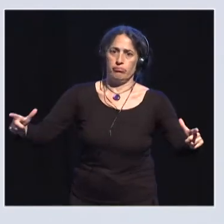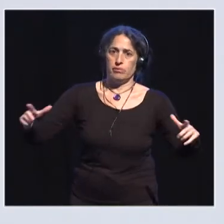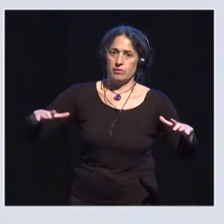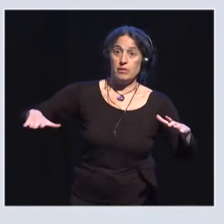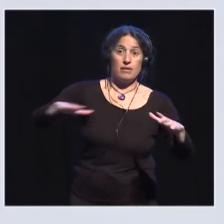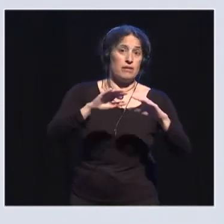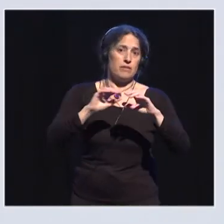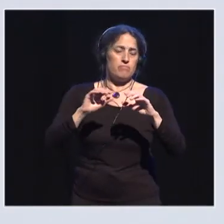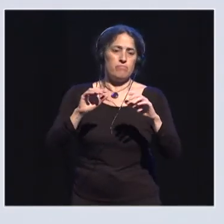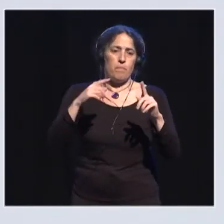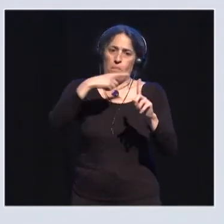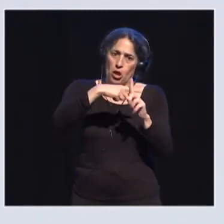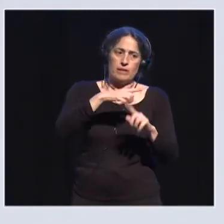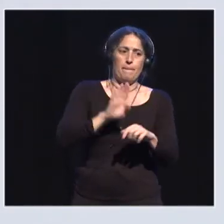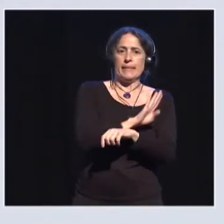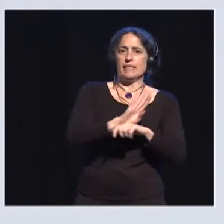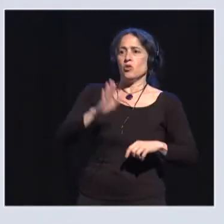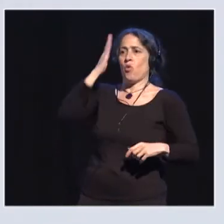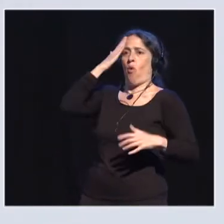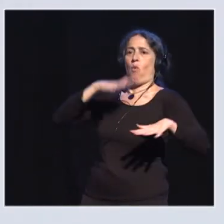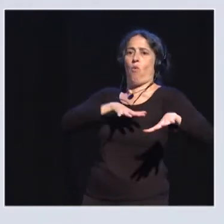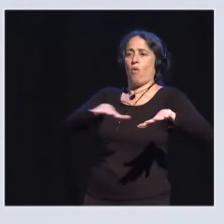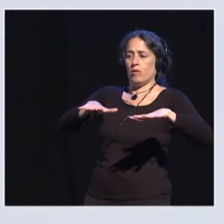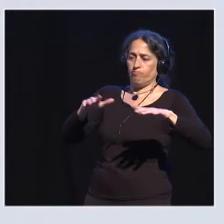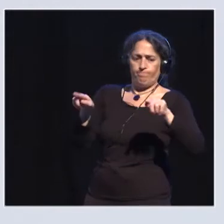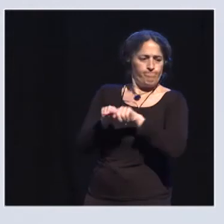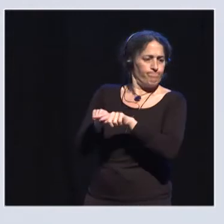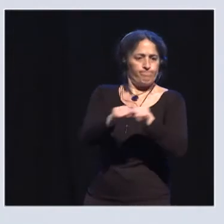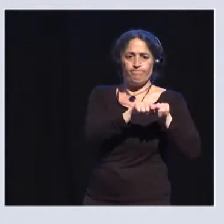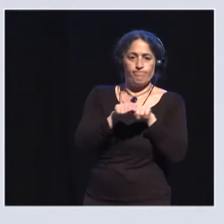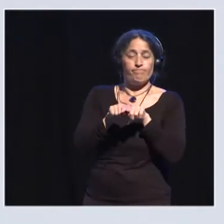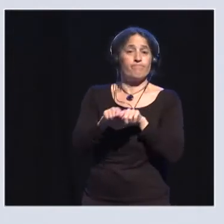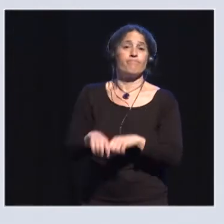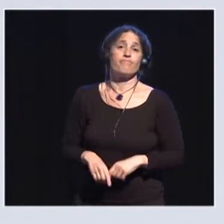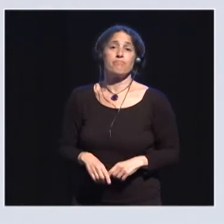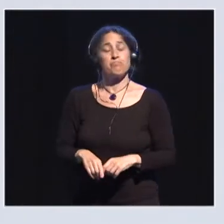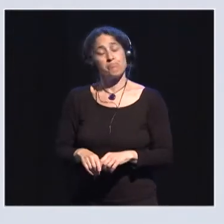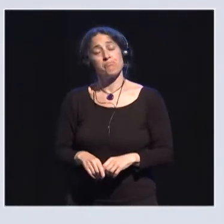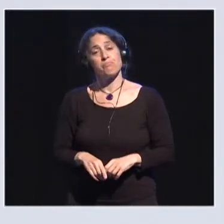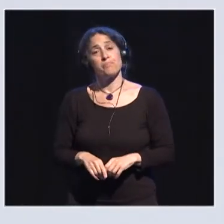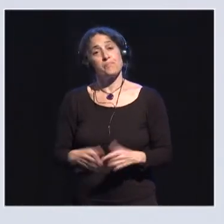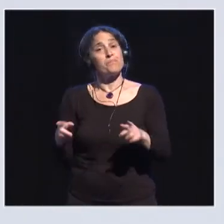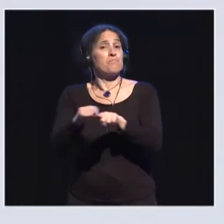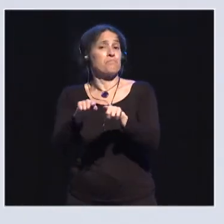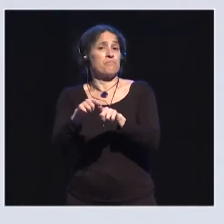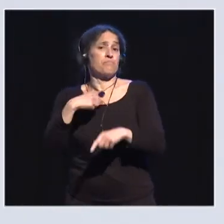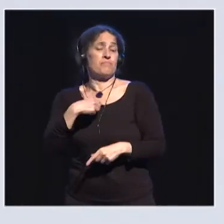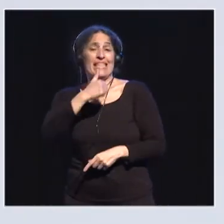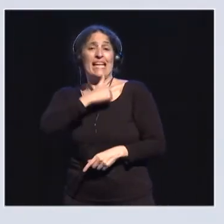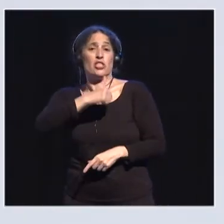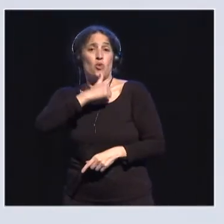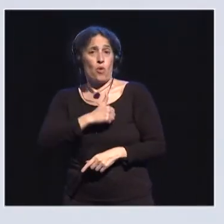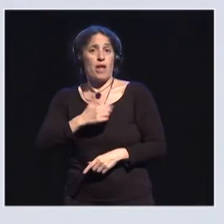Estonia, but in Estonia we implemented those ID cards, and those cards were not